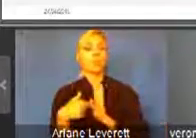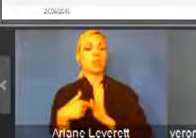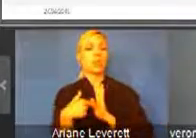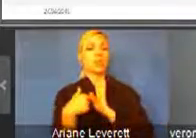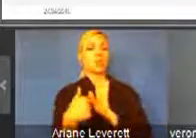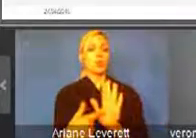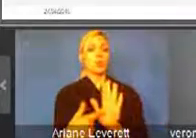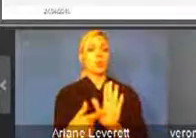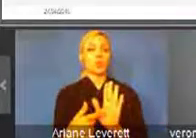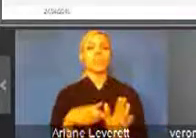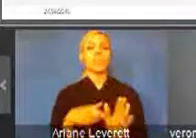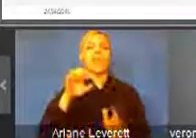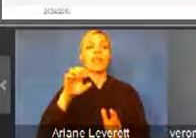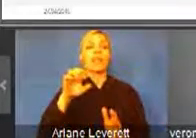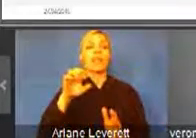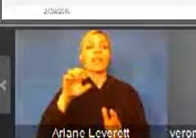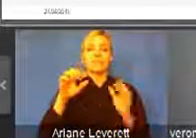the emoticons.